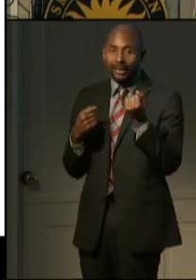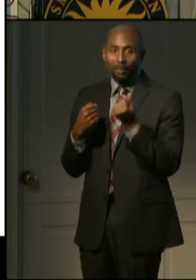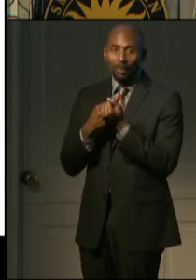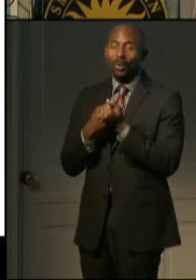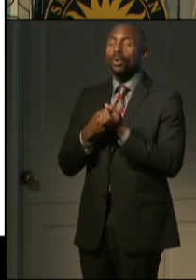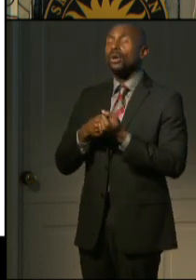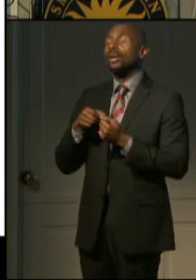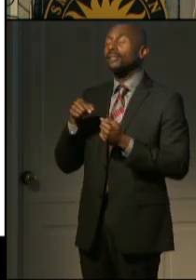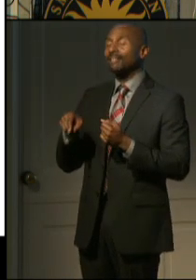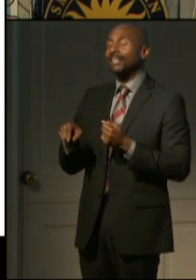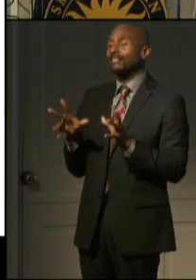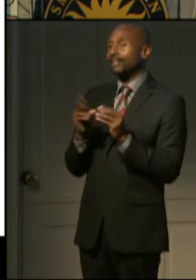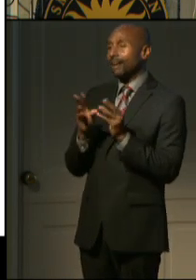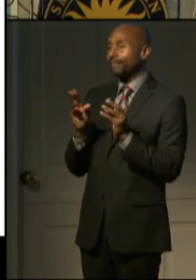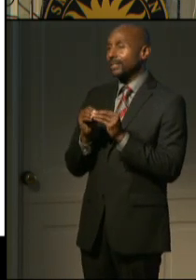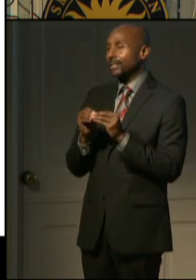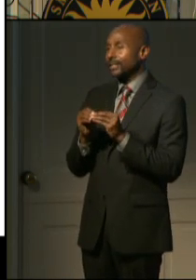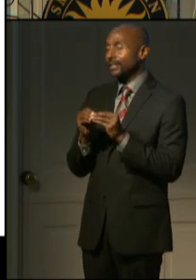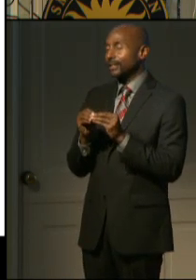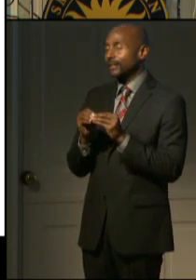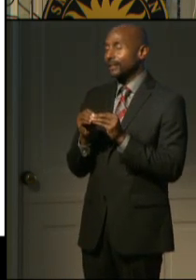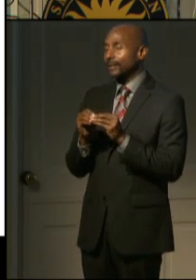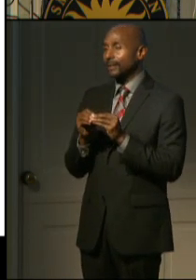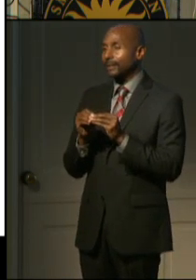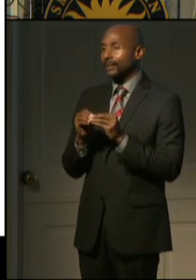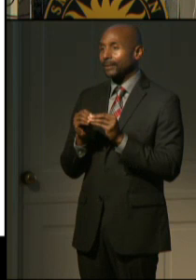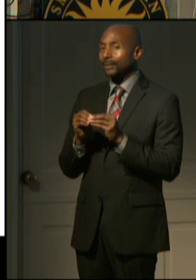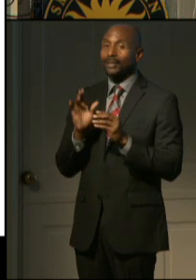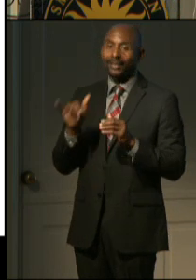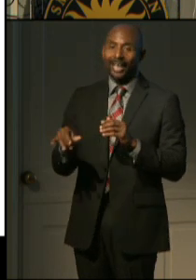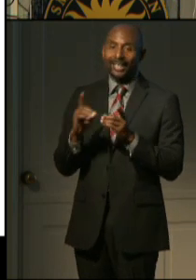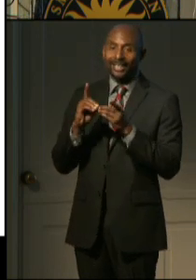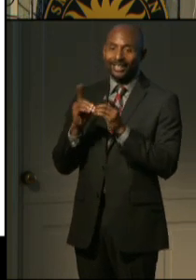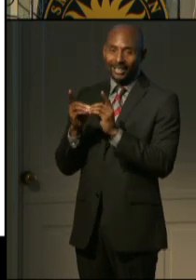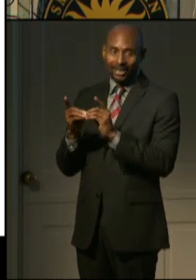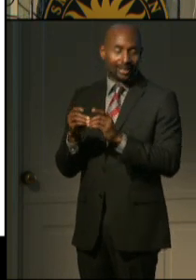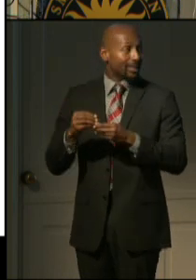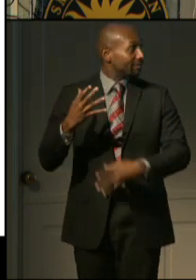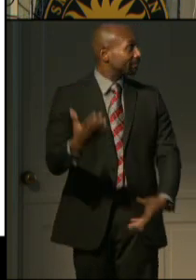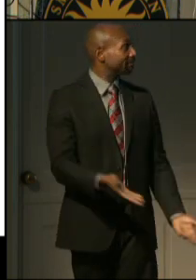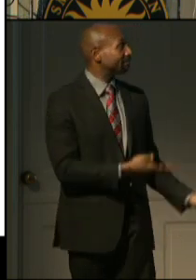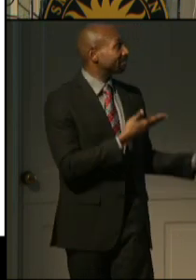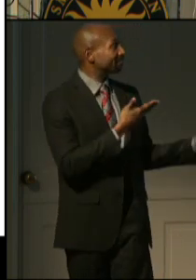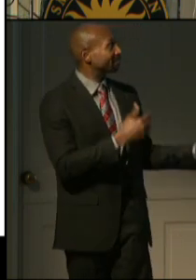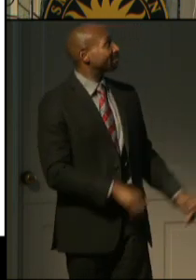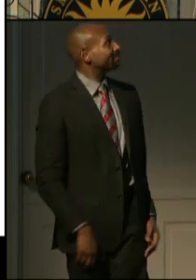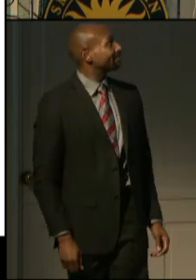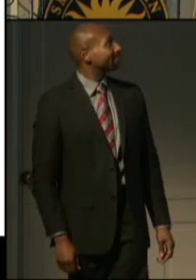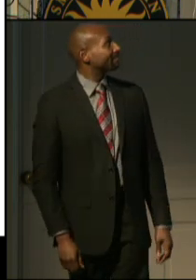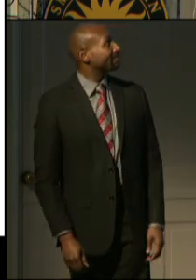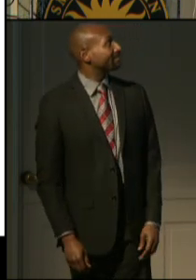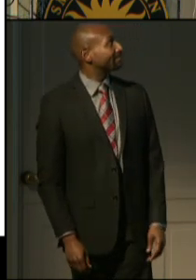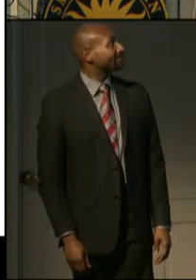conference. And that is the Digitization Program Office. Thank you.